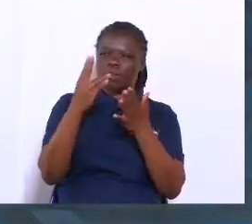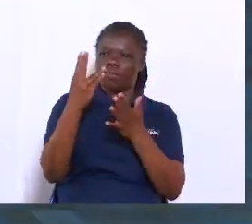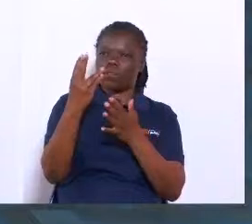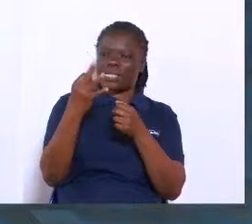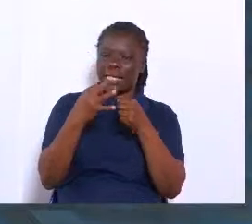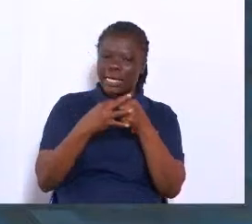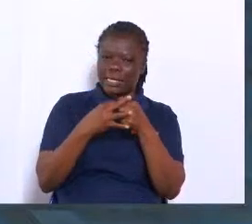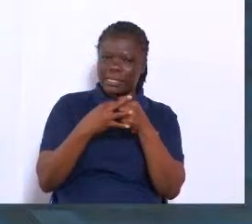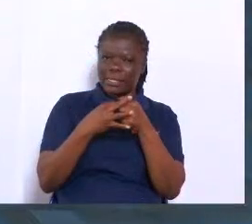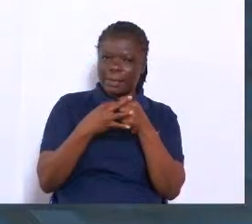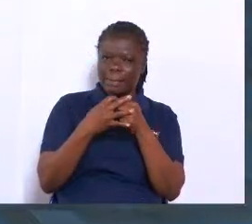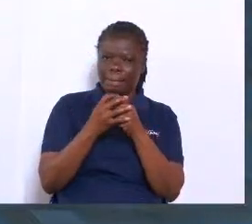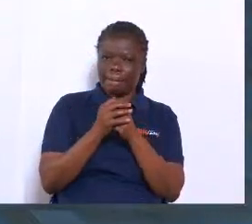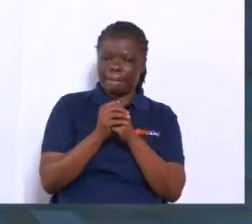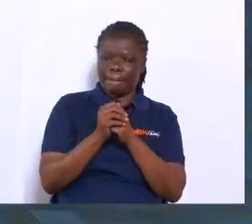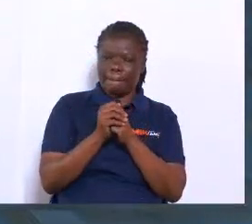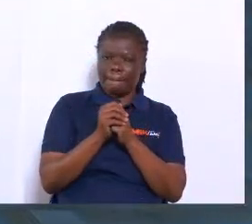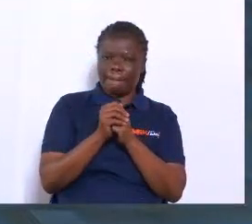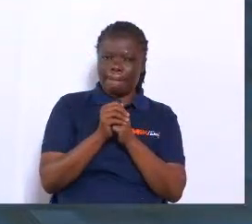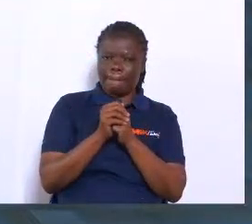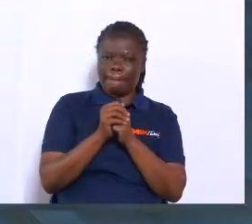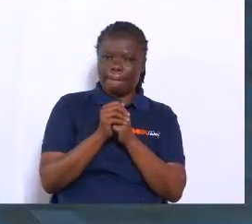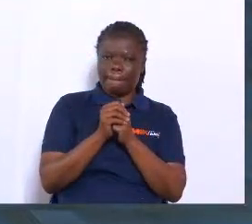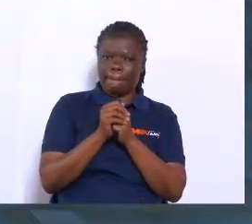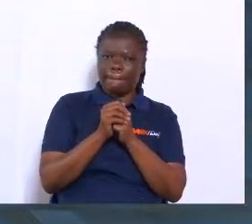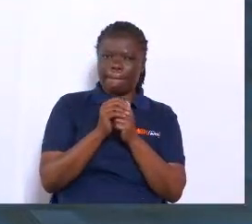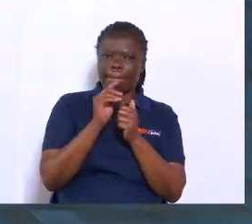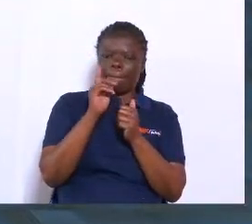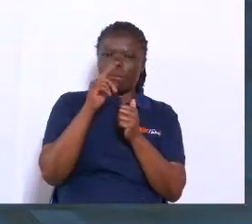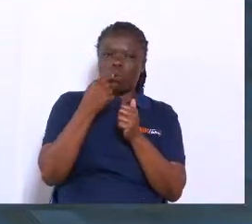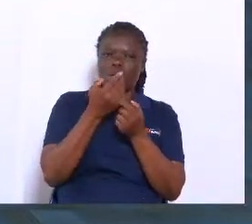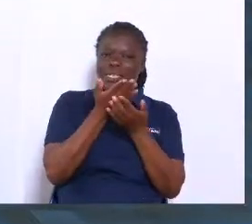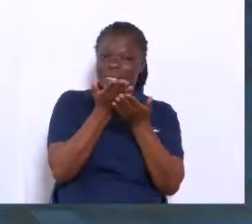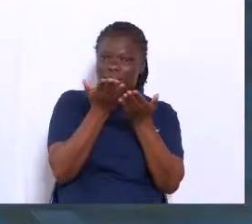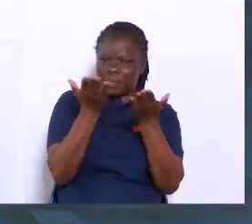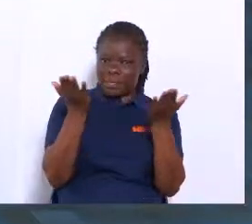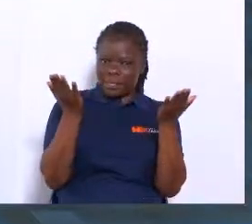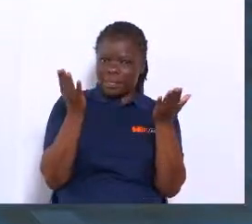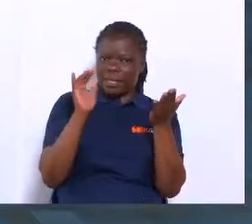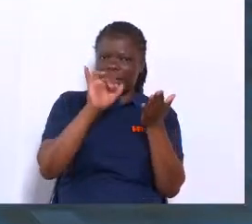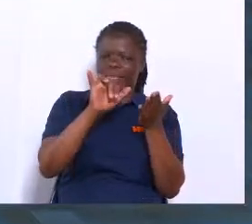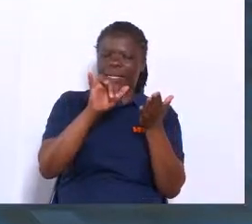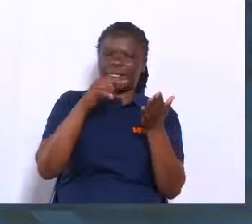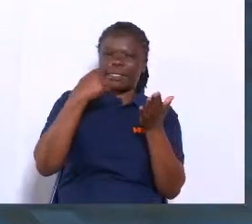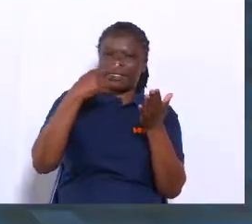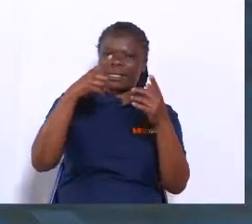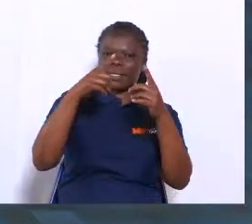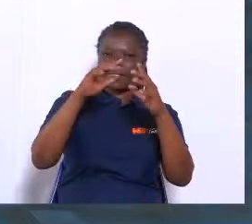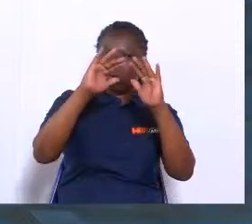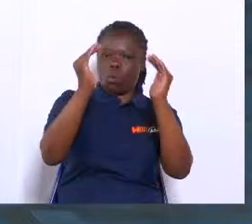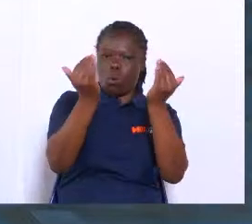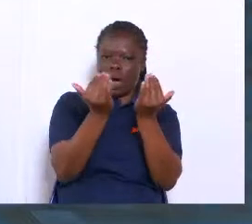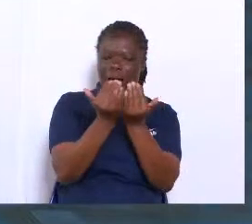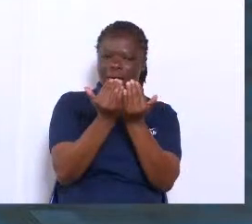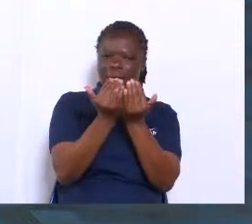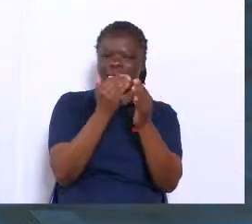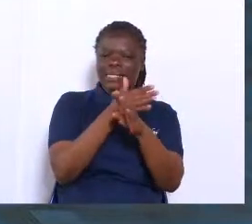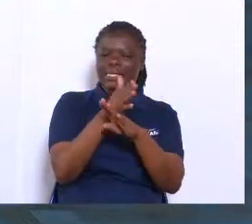verse 48, Matthew 24, verse 48. Who is it that says the Lord is delaying his